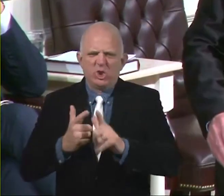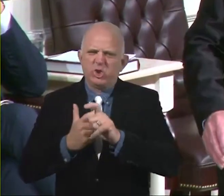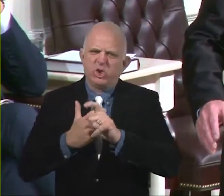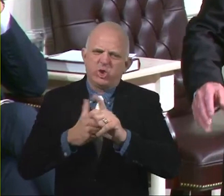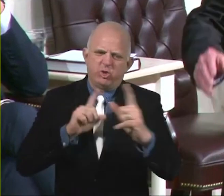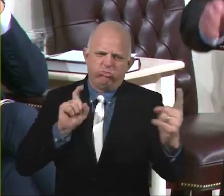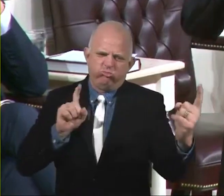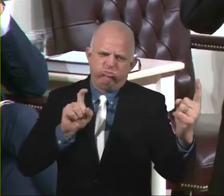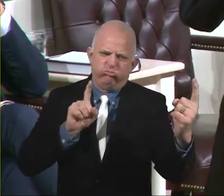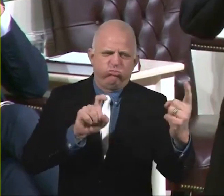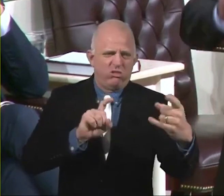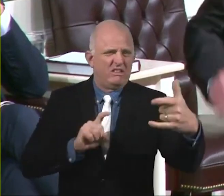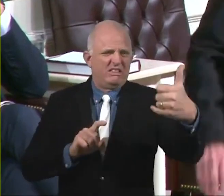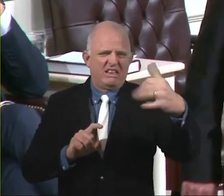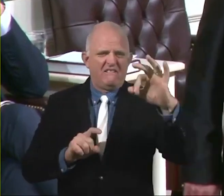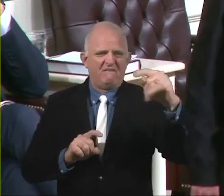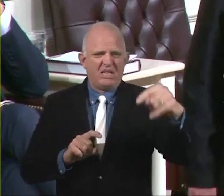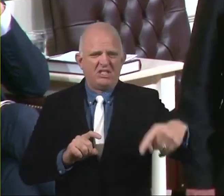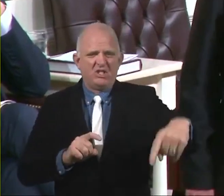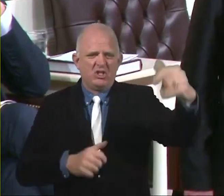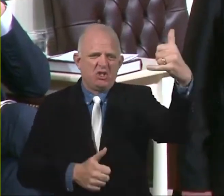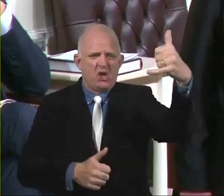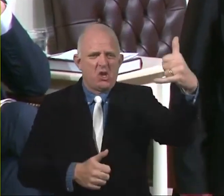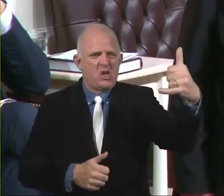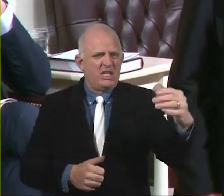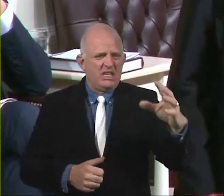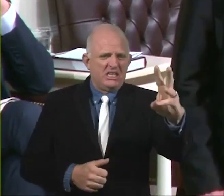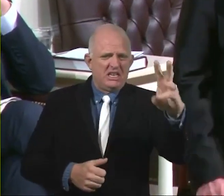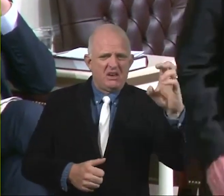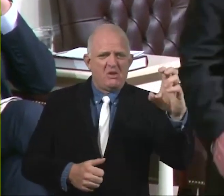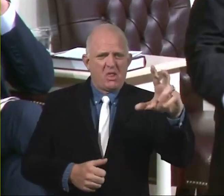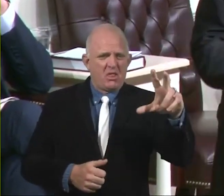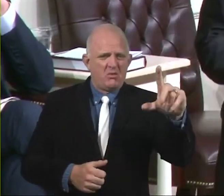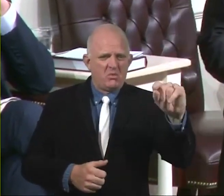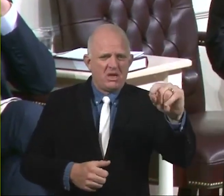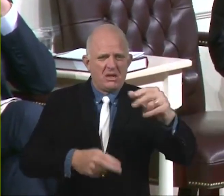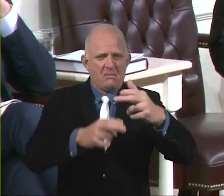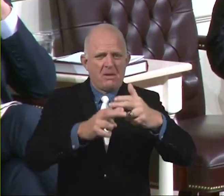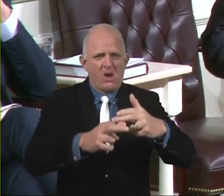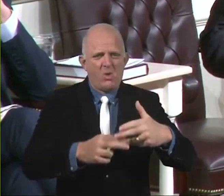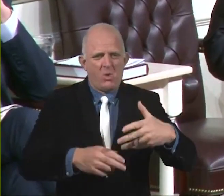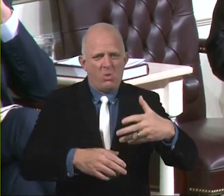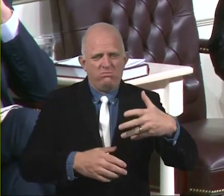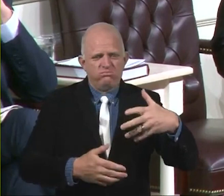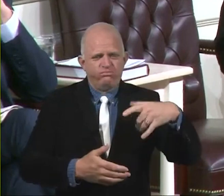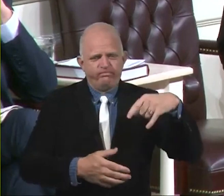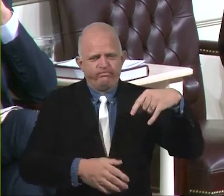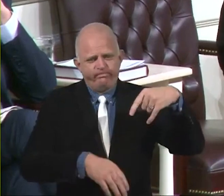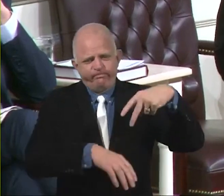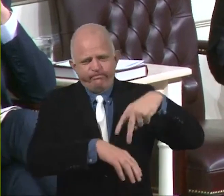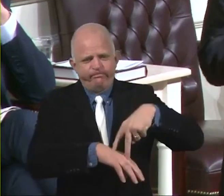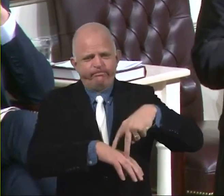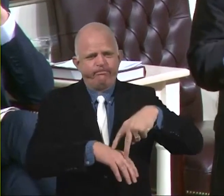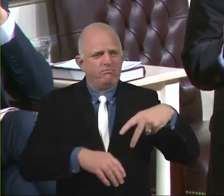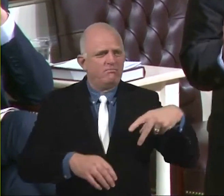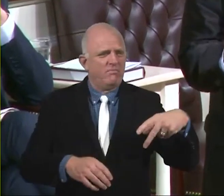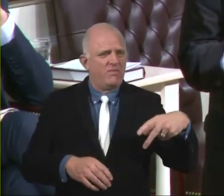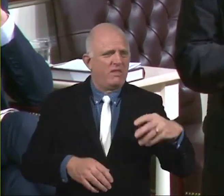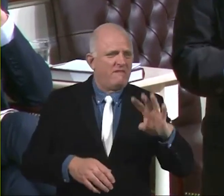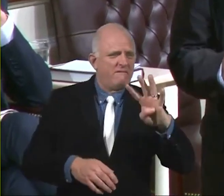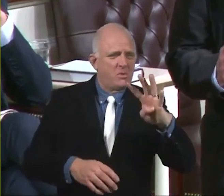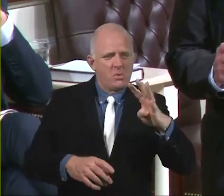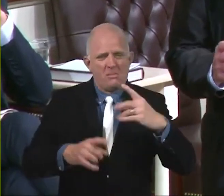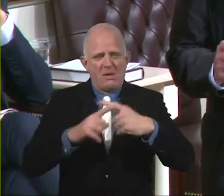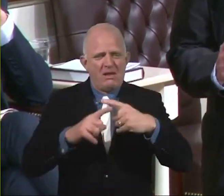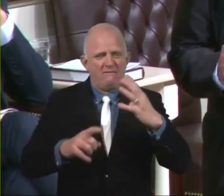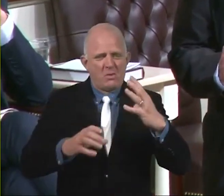feet tall and about 620 pounds and a weaver's beam, that's a 4x4, was in his hand